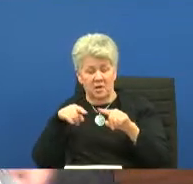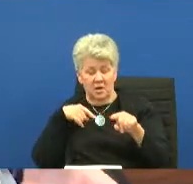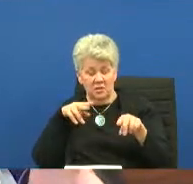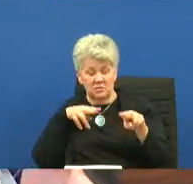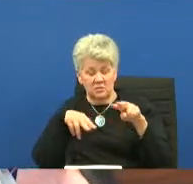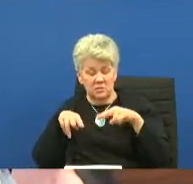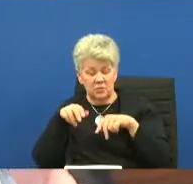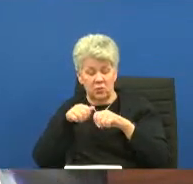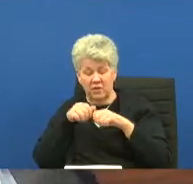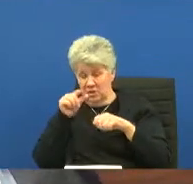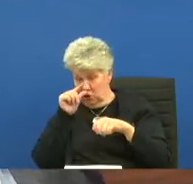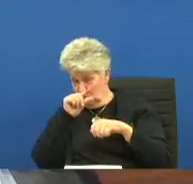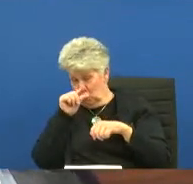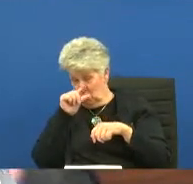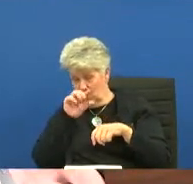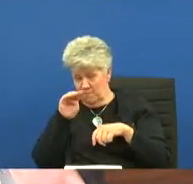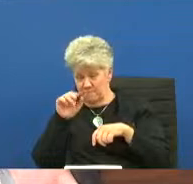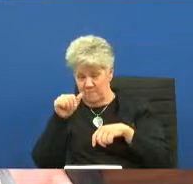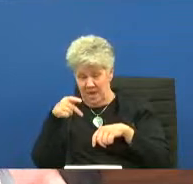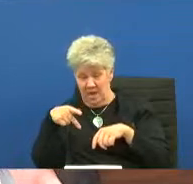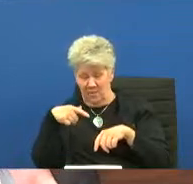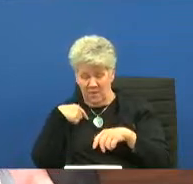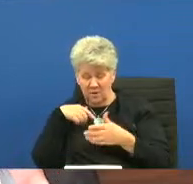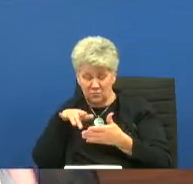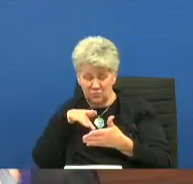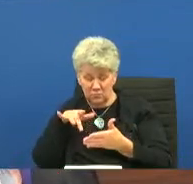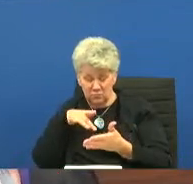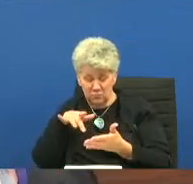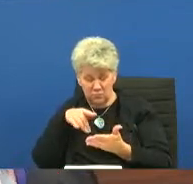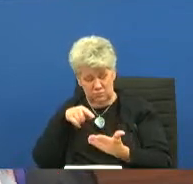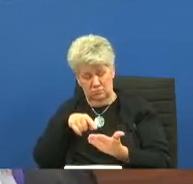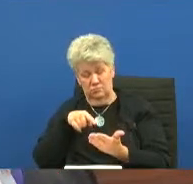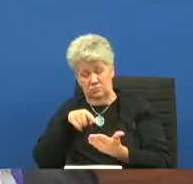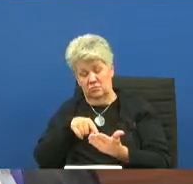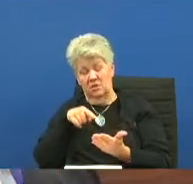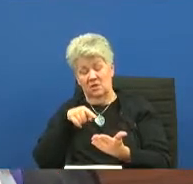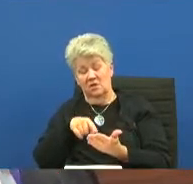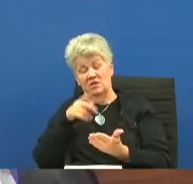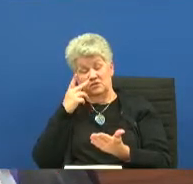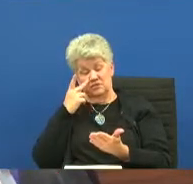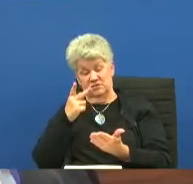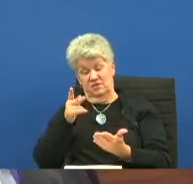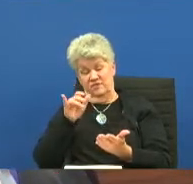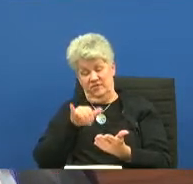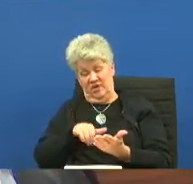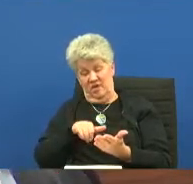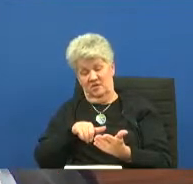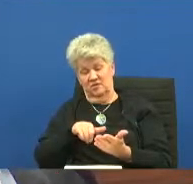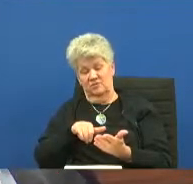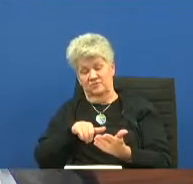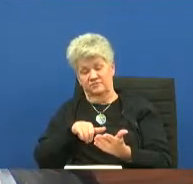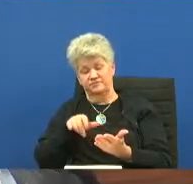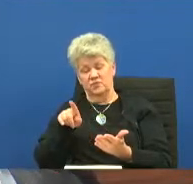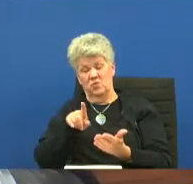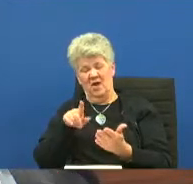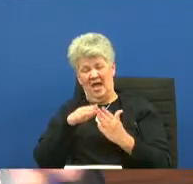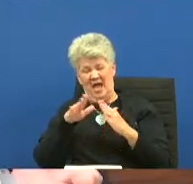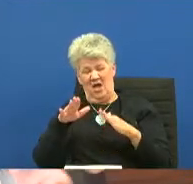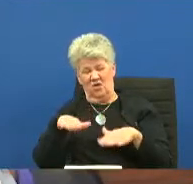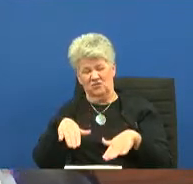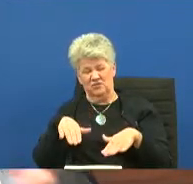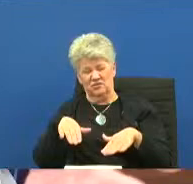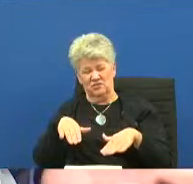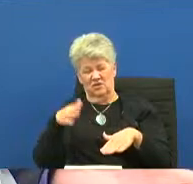just went to Google Maps, and I see where the slab is from where y'all tore down the house. If you